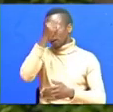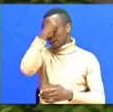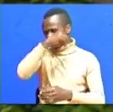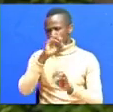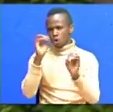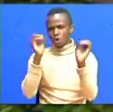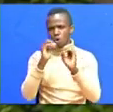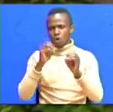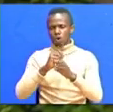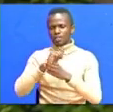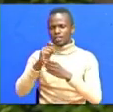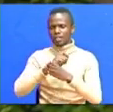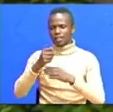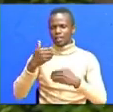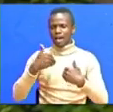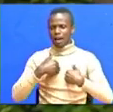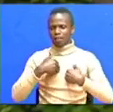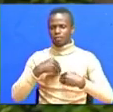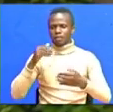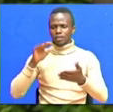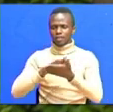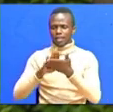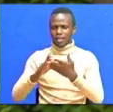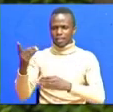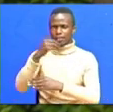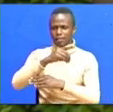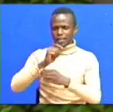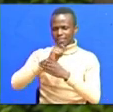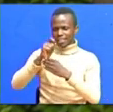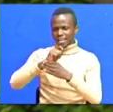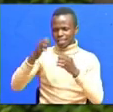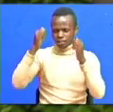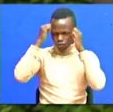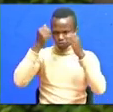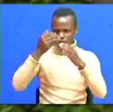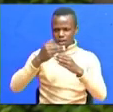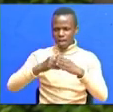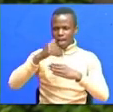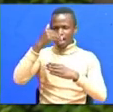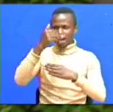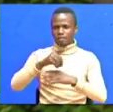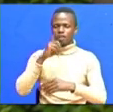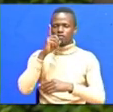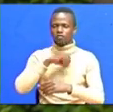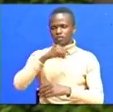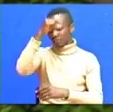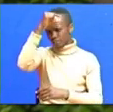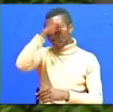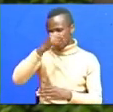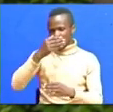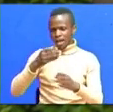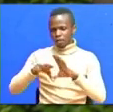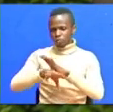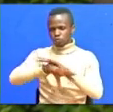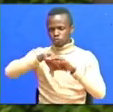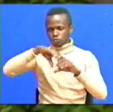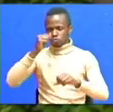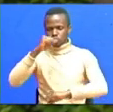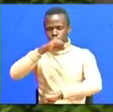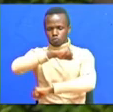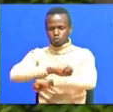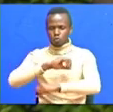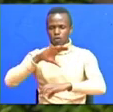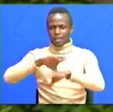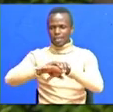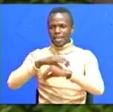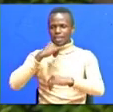only do we train young people on a daily basis, we also train students who are leaving school for university. Knowing that you can come out of school and directly have a job where